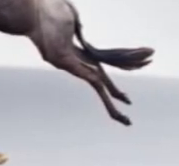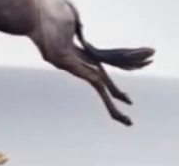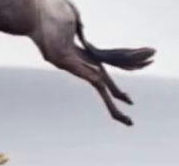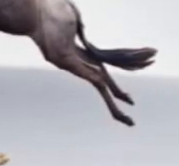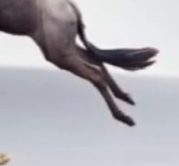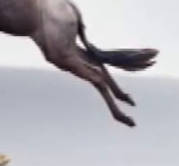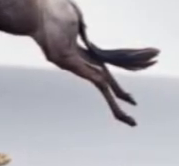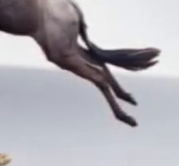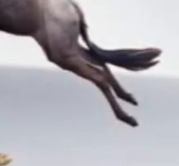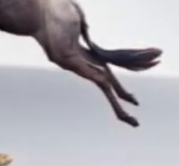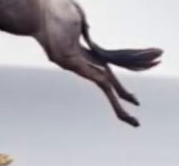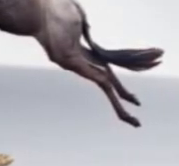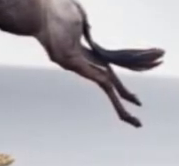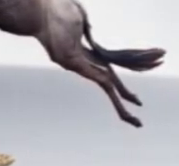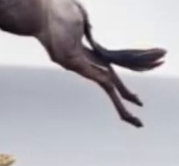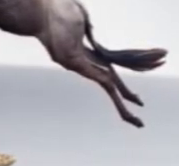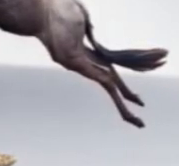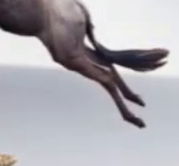3,892. There are